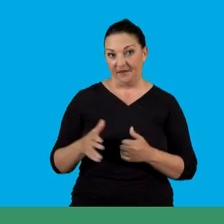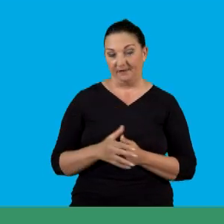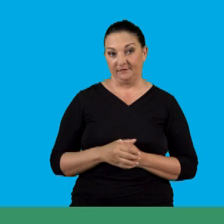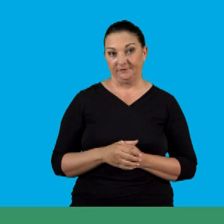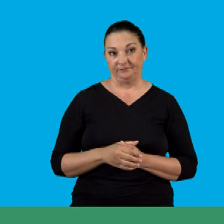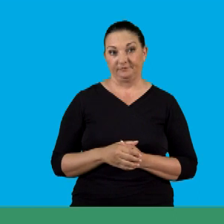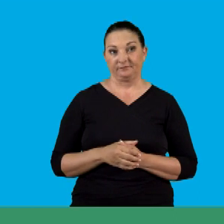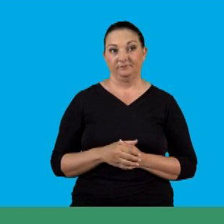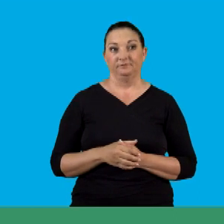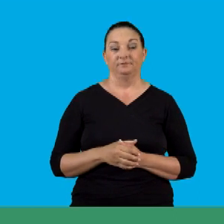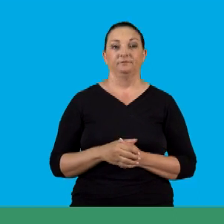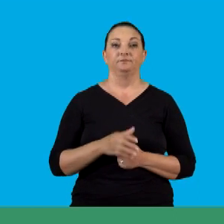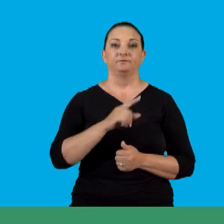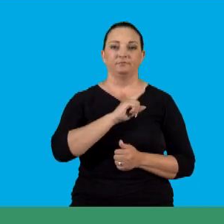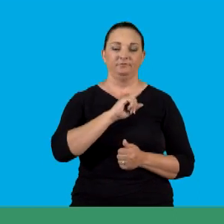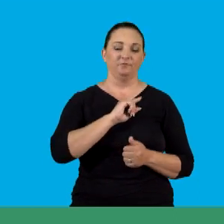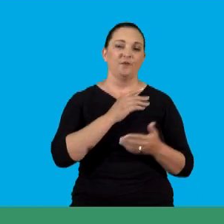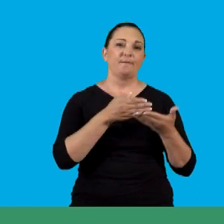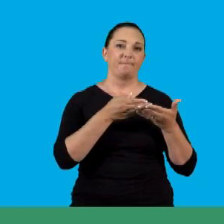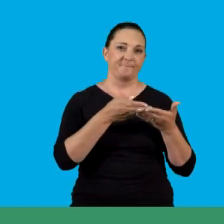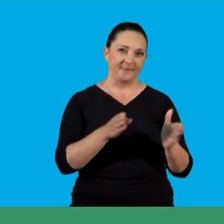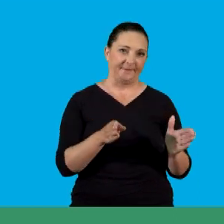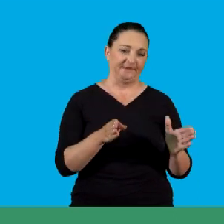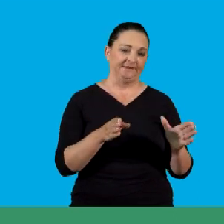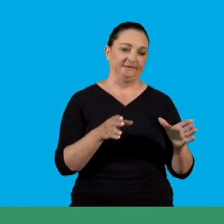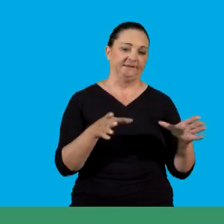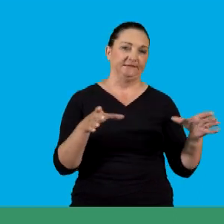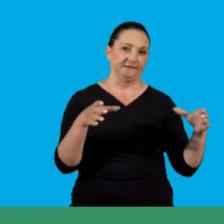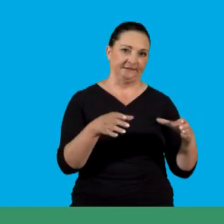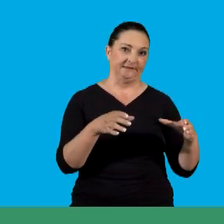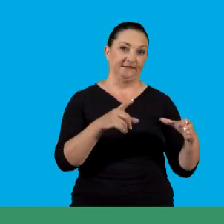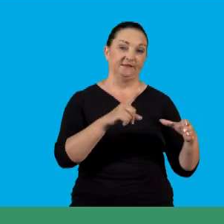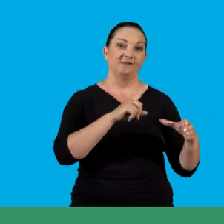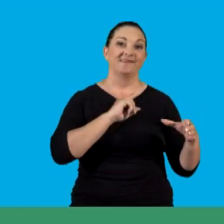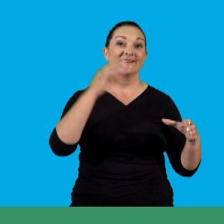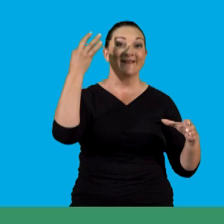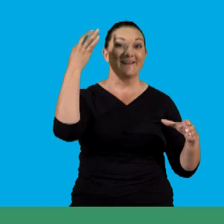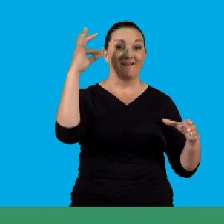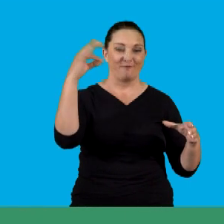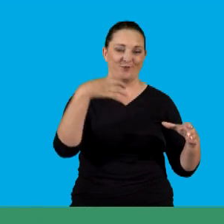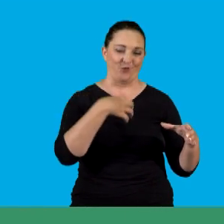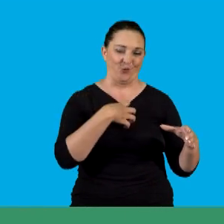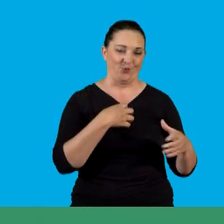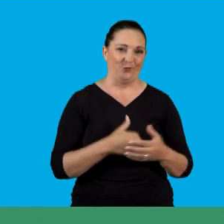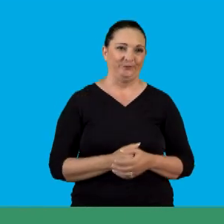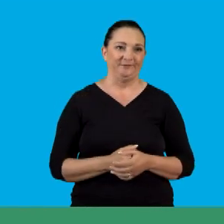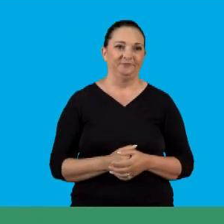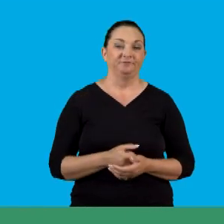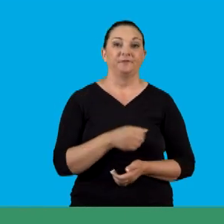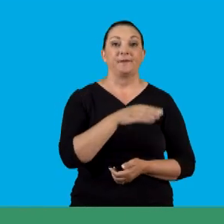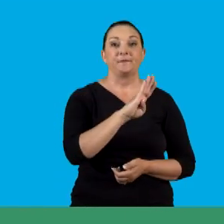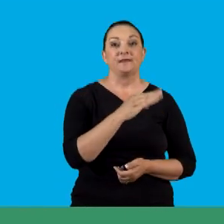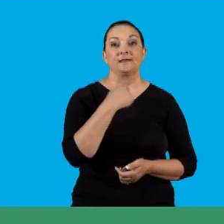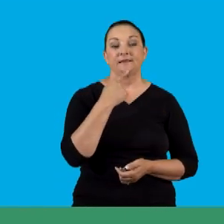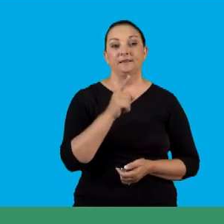businesses in the public sector because it is owned by the government. Number B